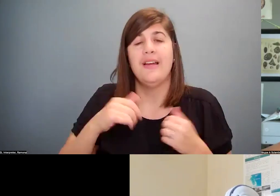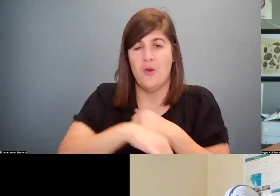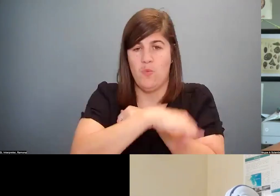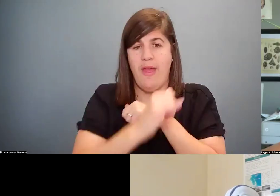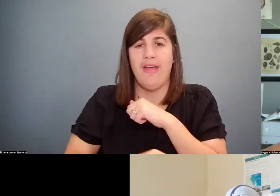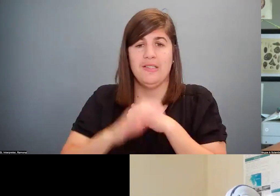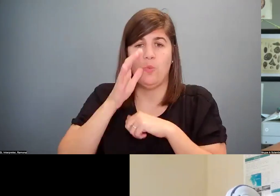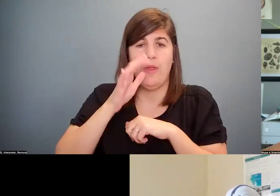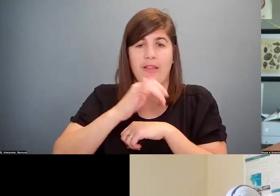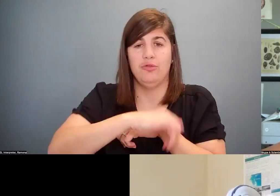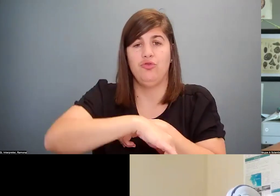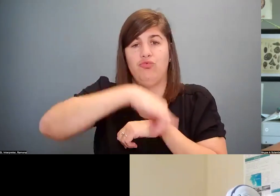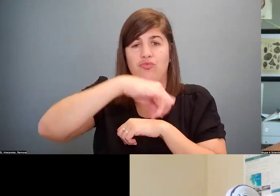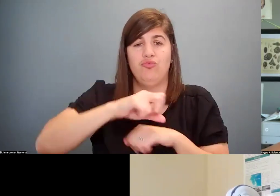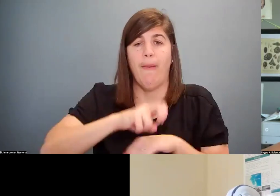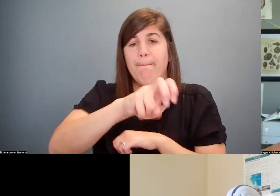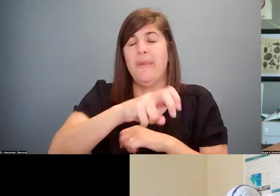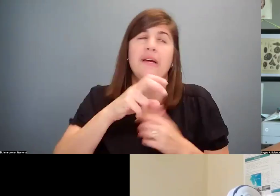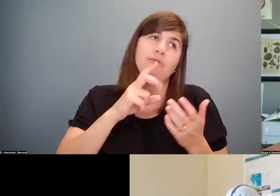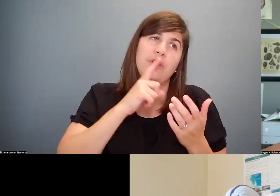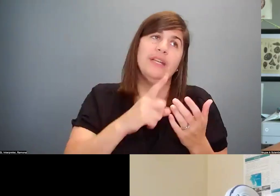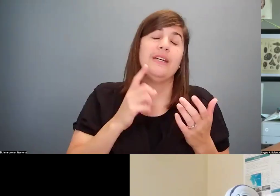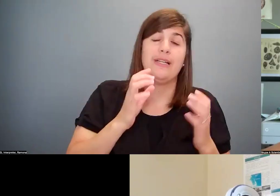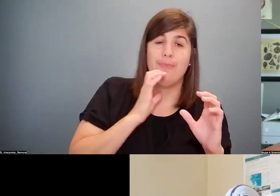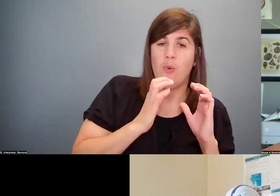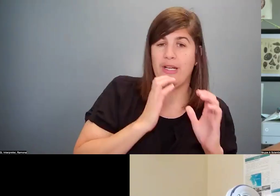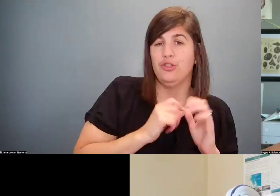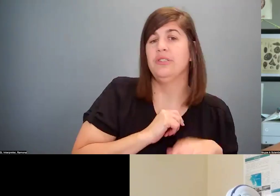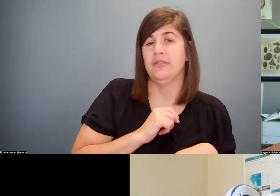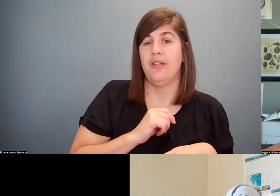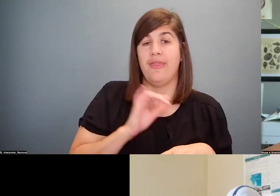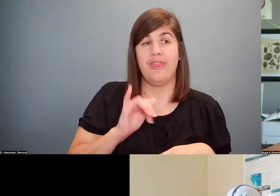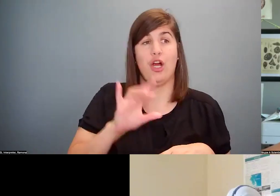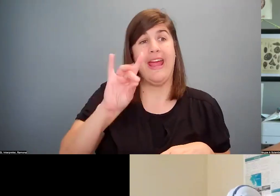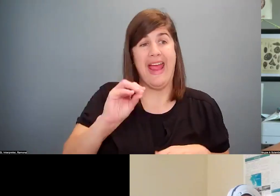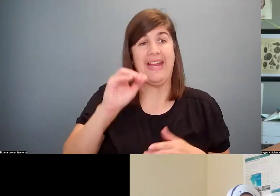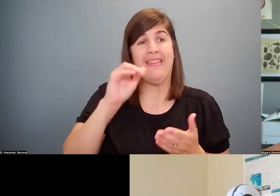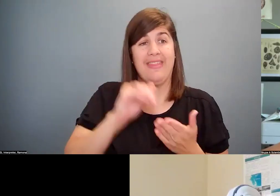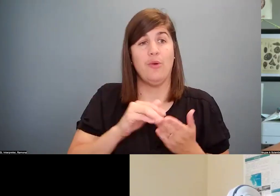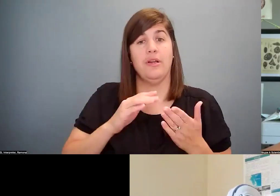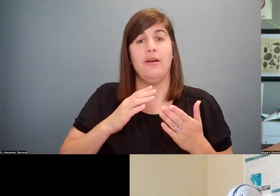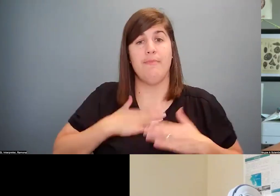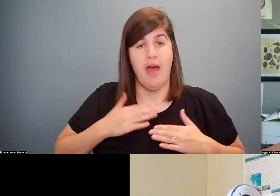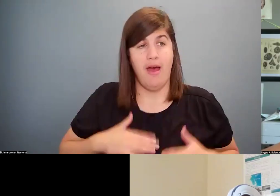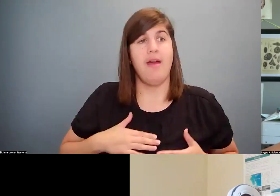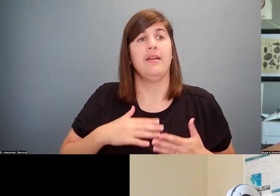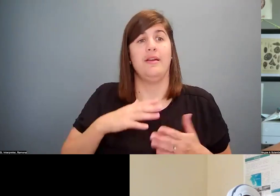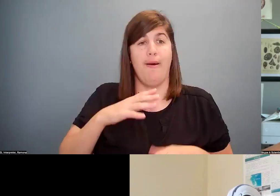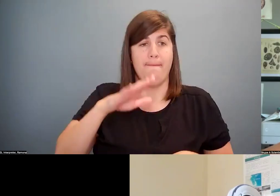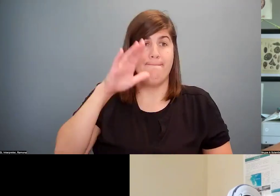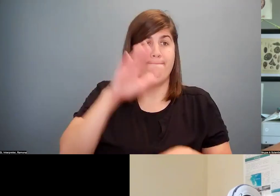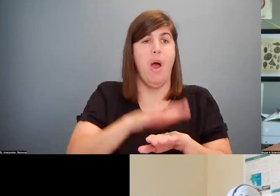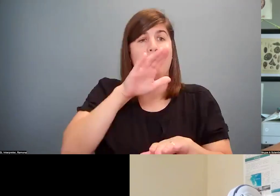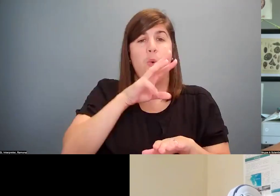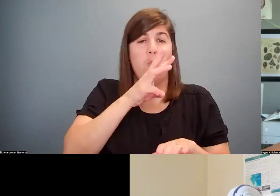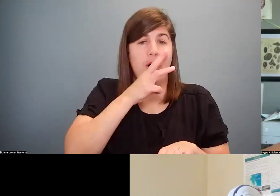common ones are communication. Again, the sound of their 80,000-pound bodies hitting the water is going to be really loud, and that's a great